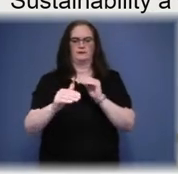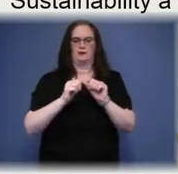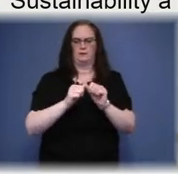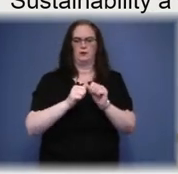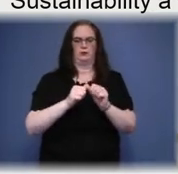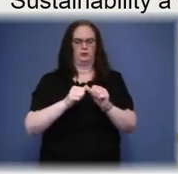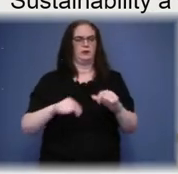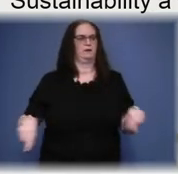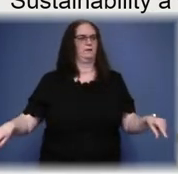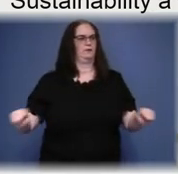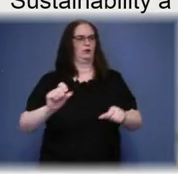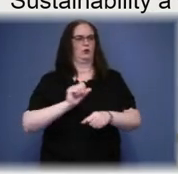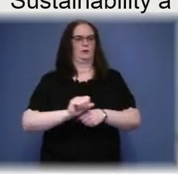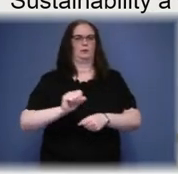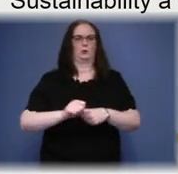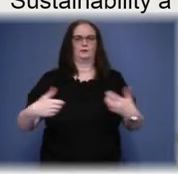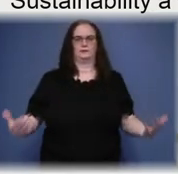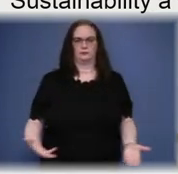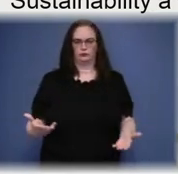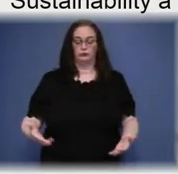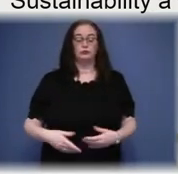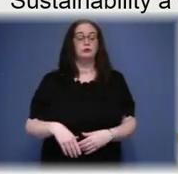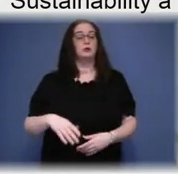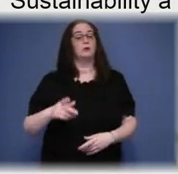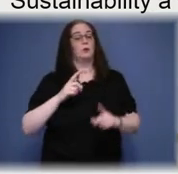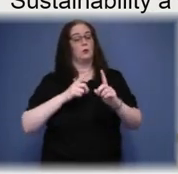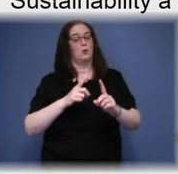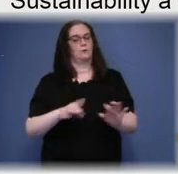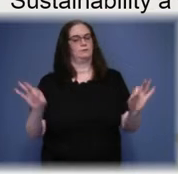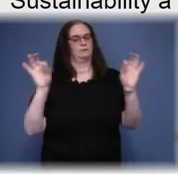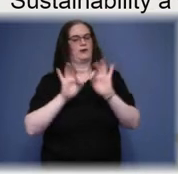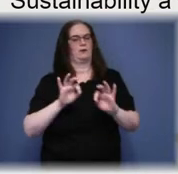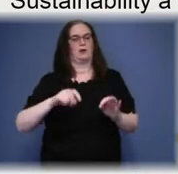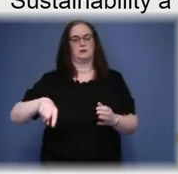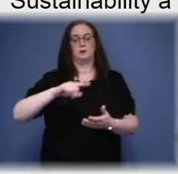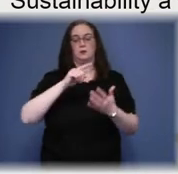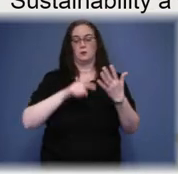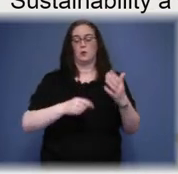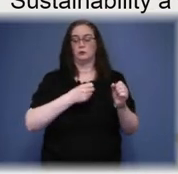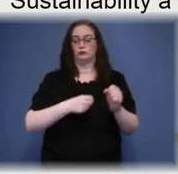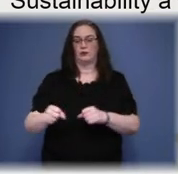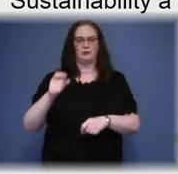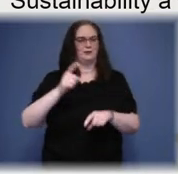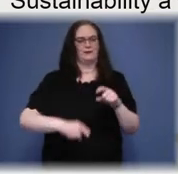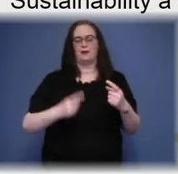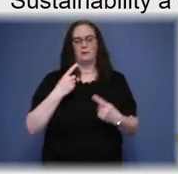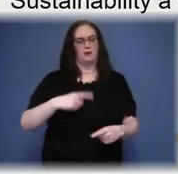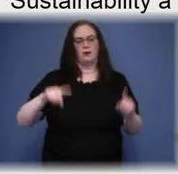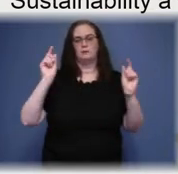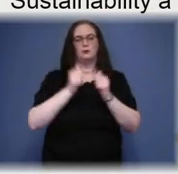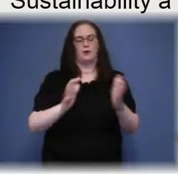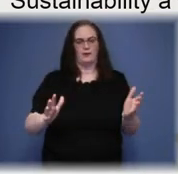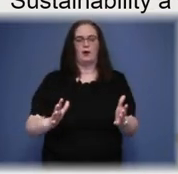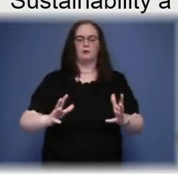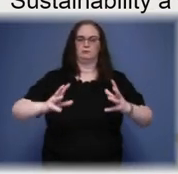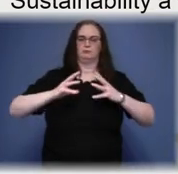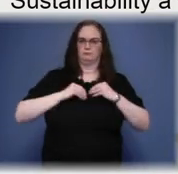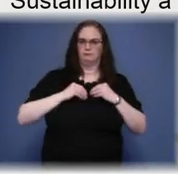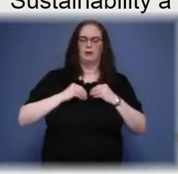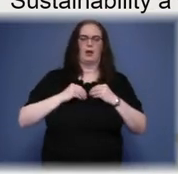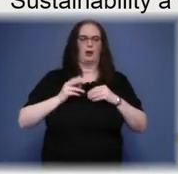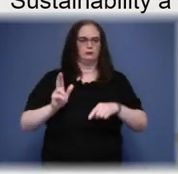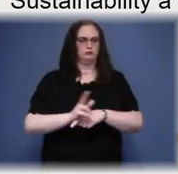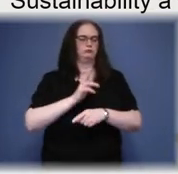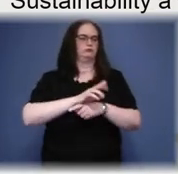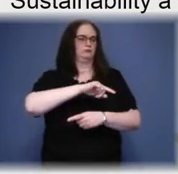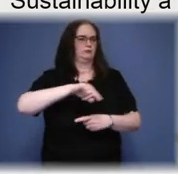among county employees. We find this goal particularly vital, as these goals and strategies cannot be accomplished without the buy-in of our